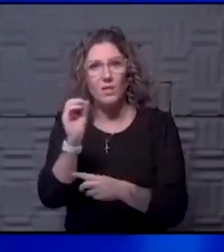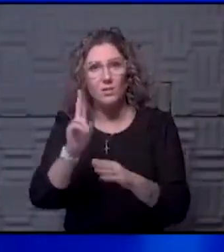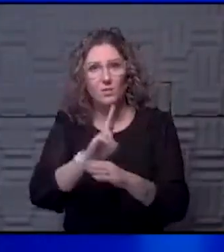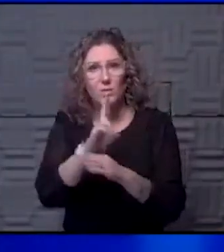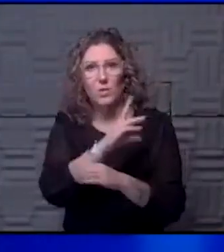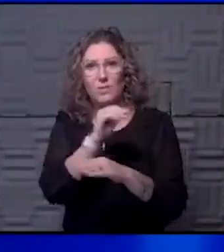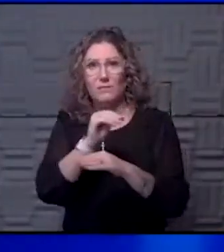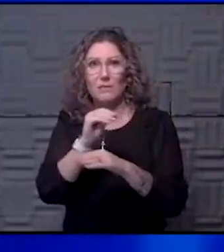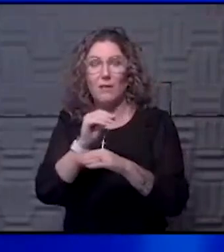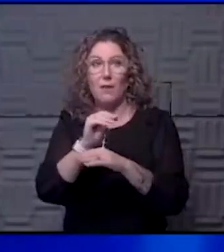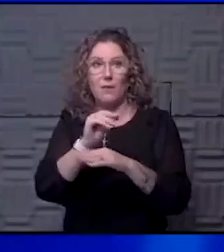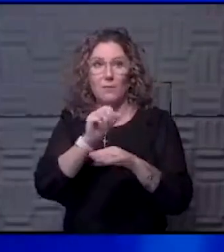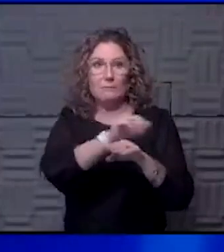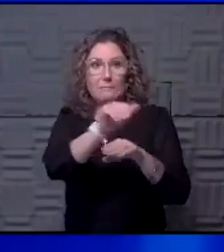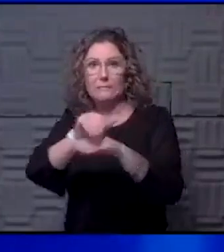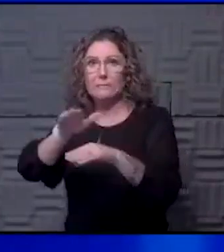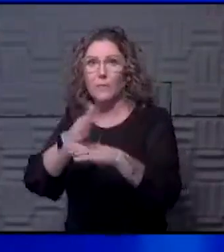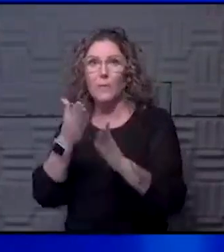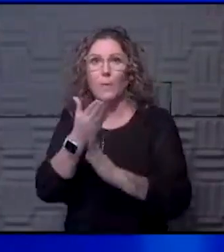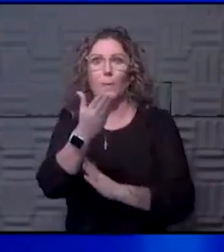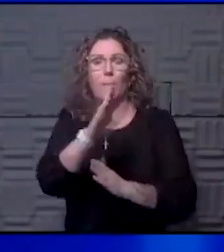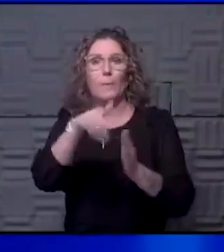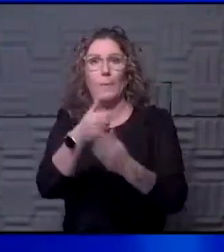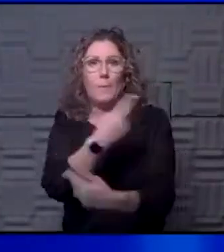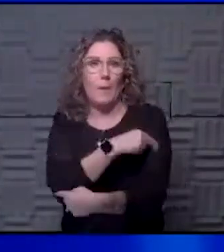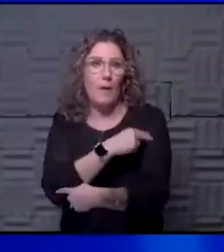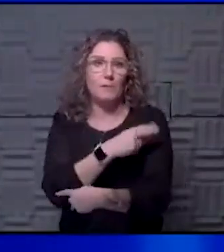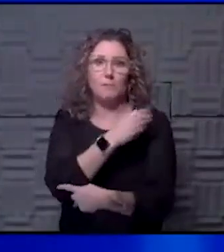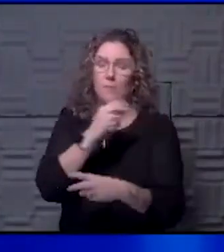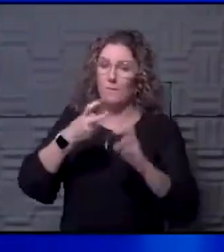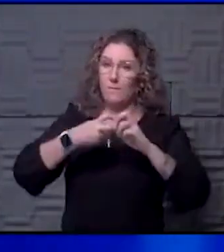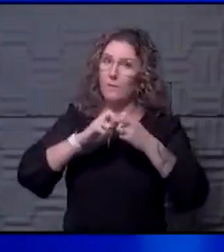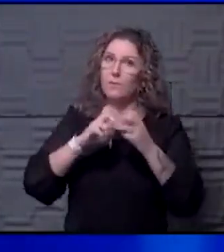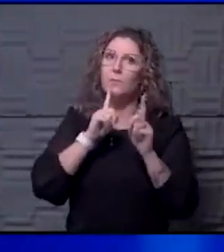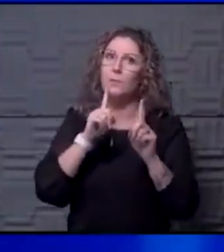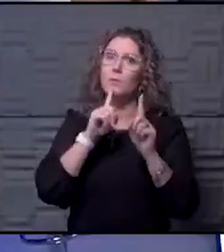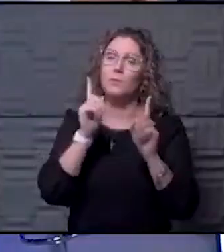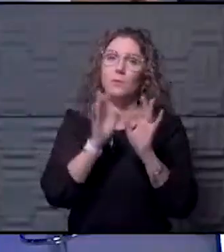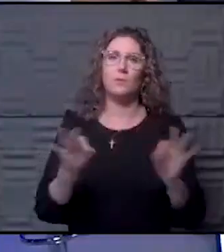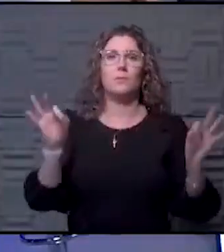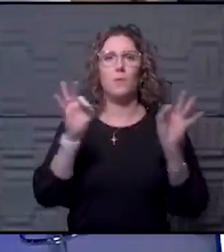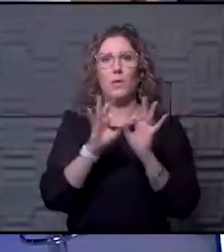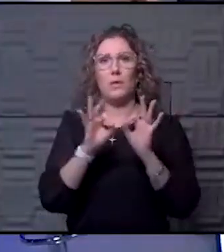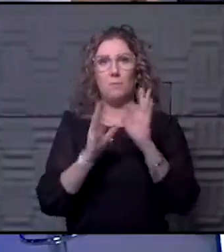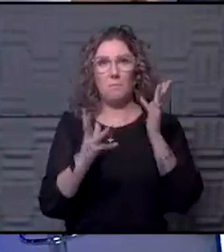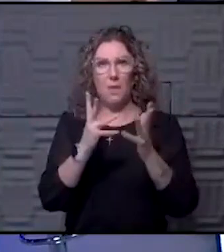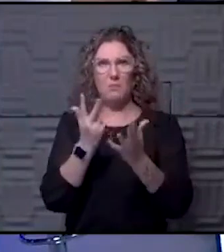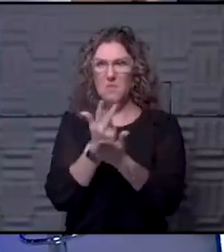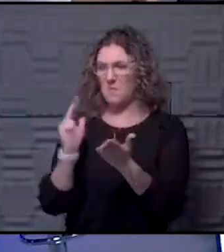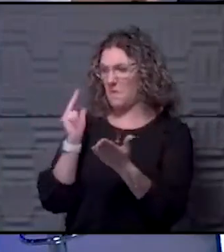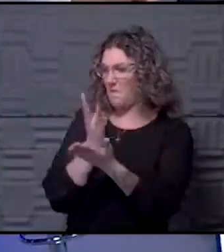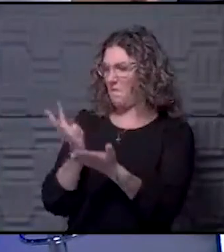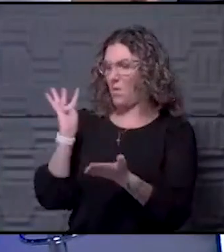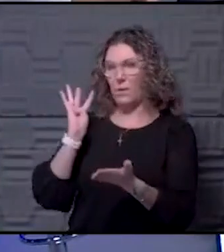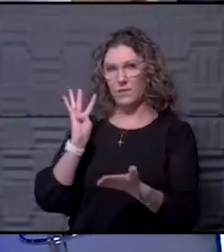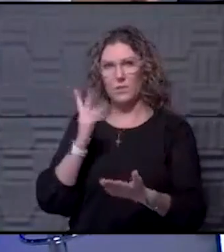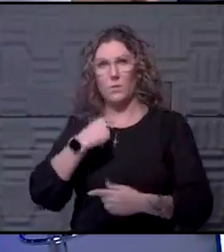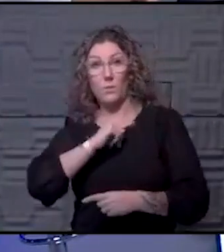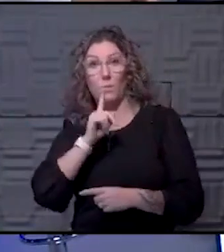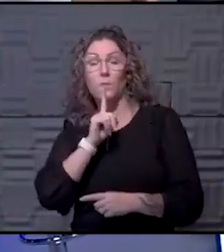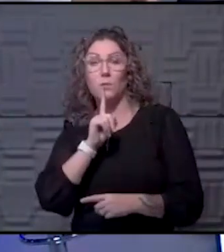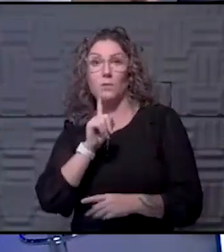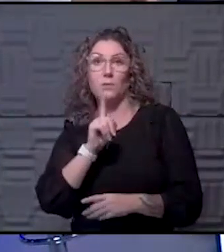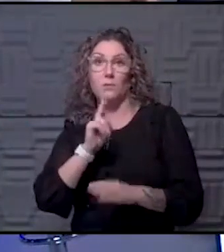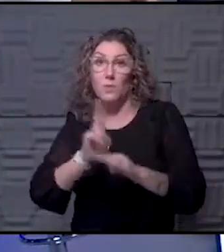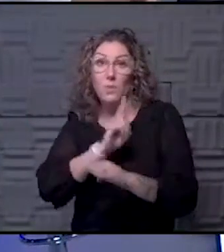must be delivered throughout the hospital. And so sometimes physics matters there. And maybe 3 or 4 weeks ago, Casey, we were using a lot of those